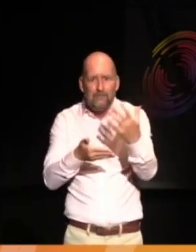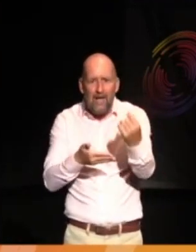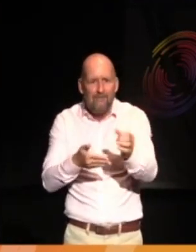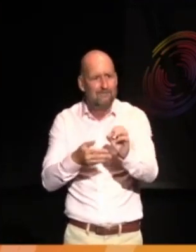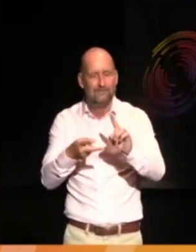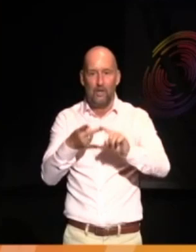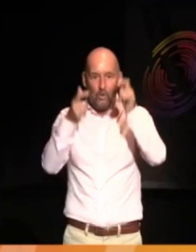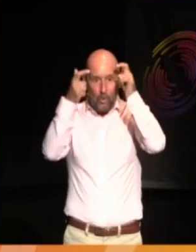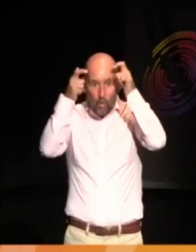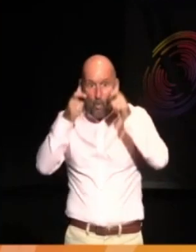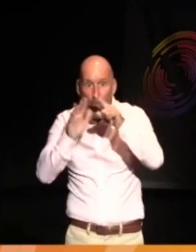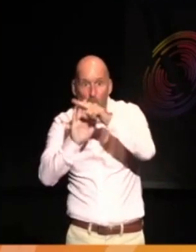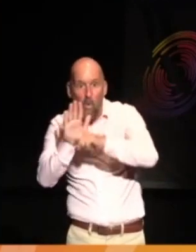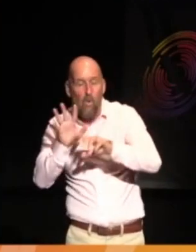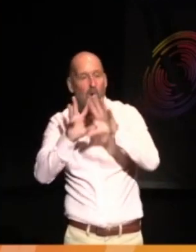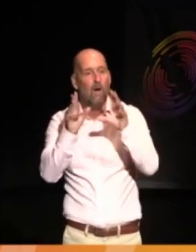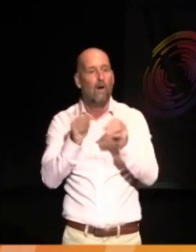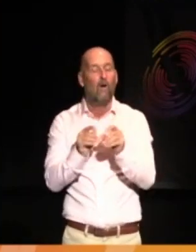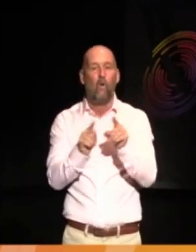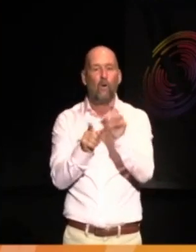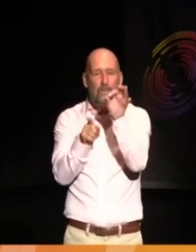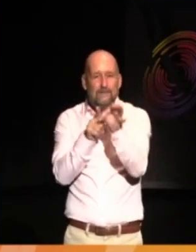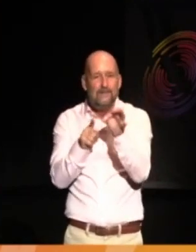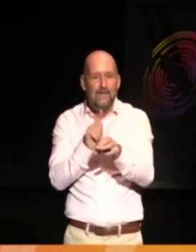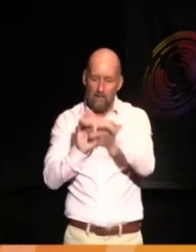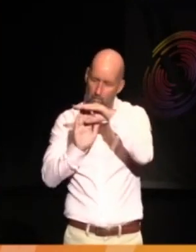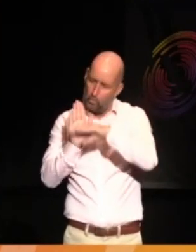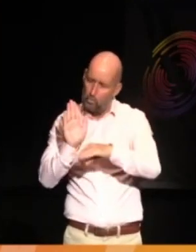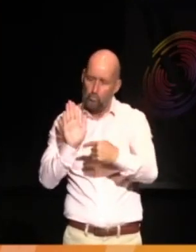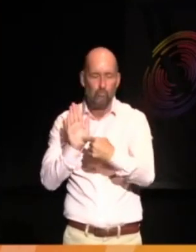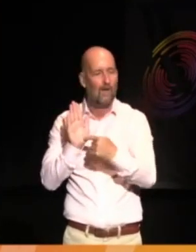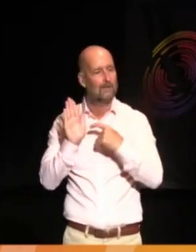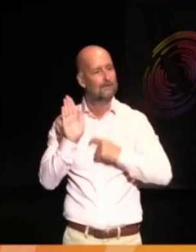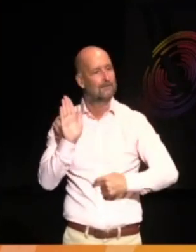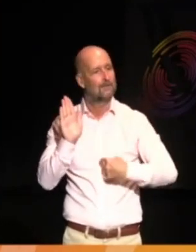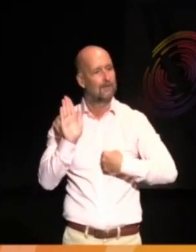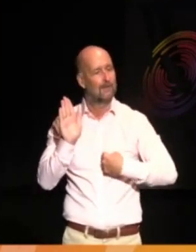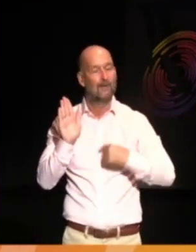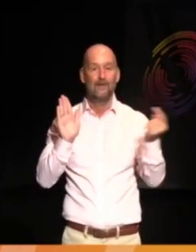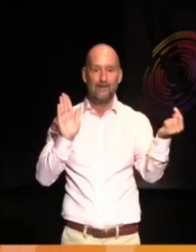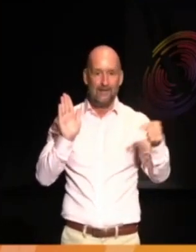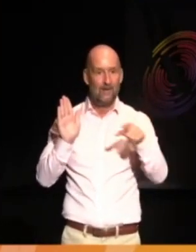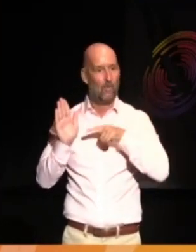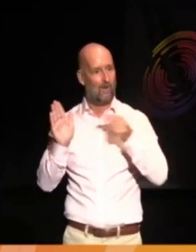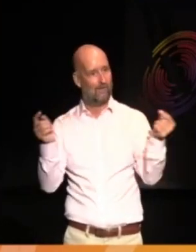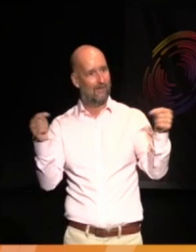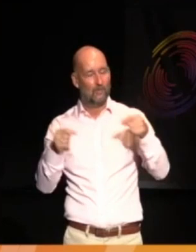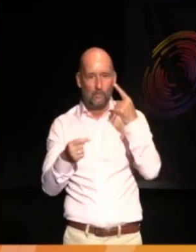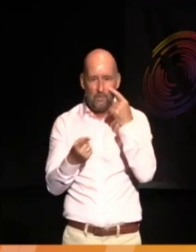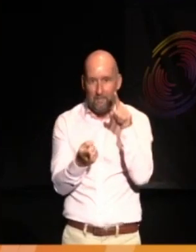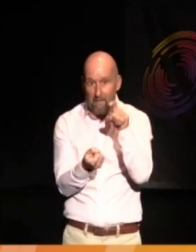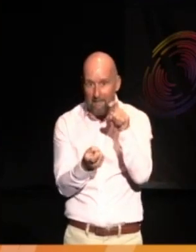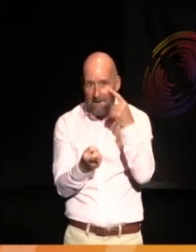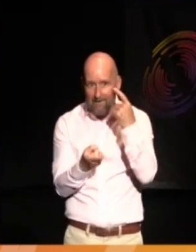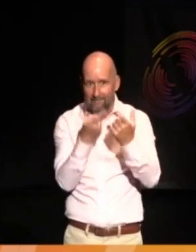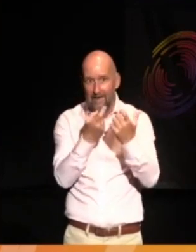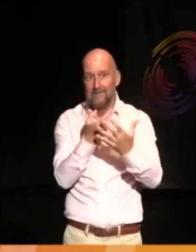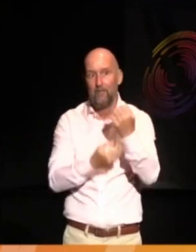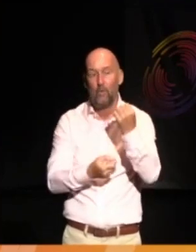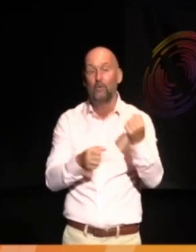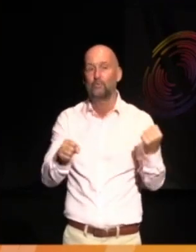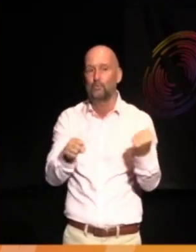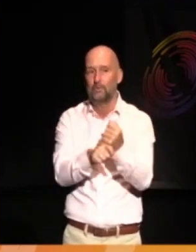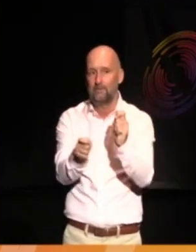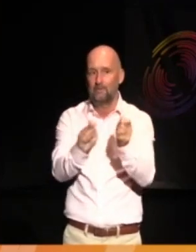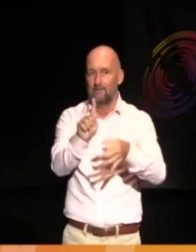about law or even anything about the kind of the detail of rights. But you wouldn't be here if you didn't want to find out more and do more. And